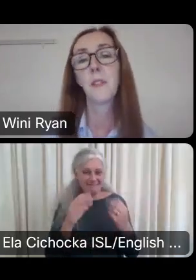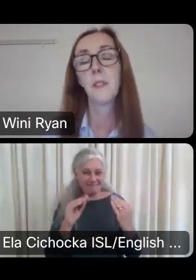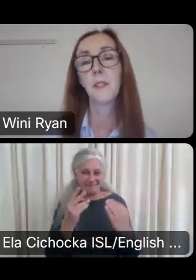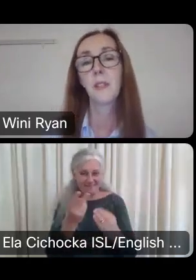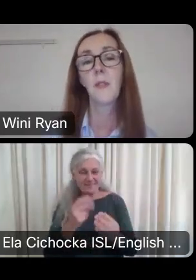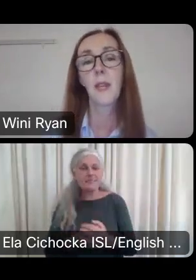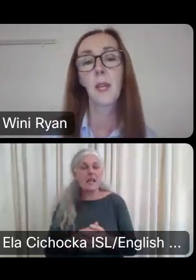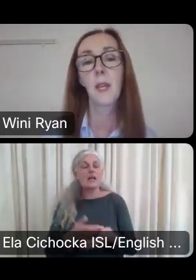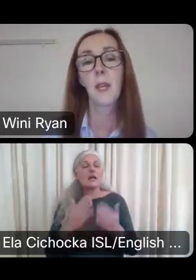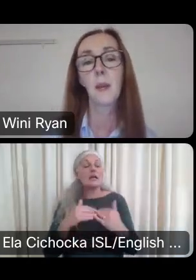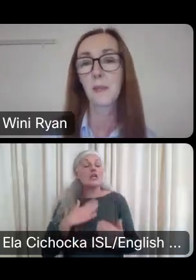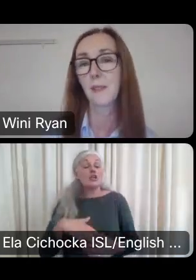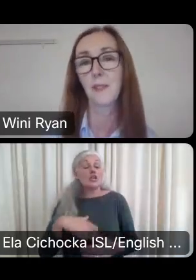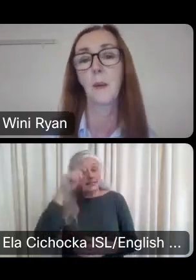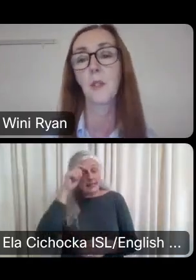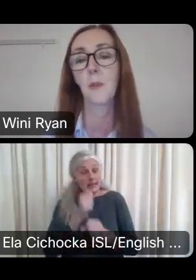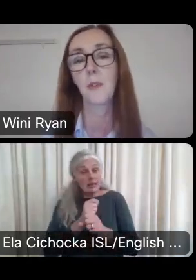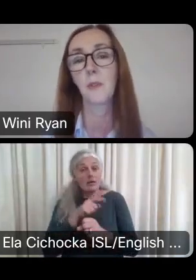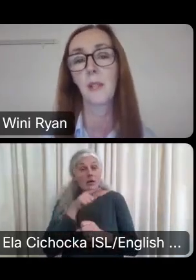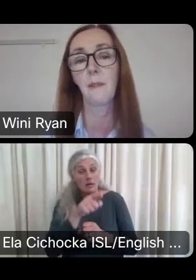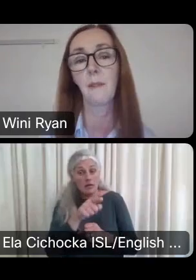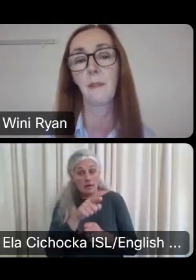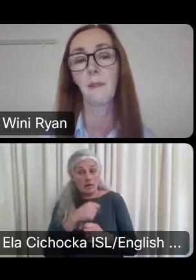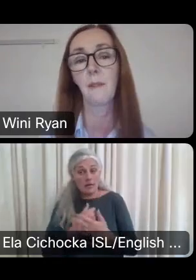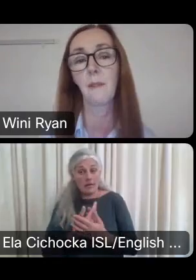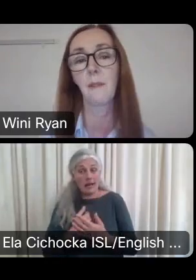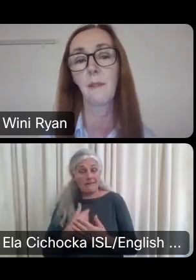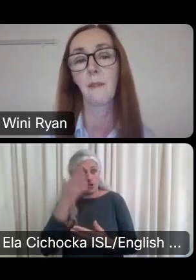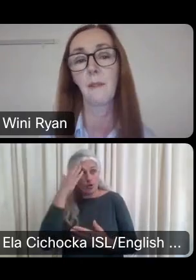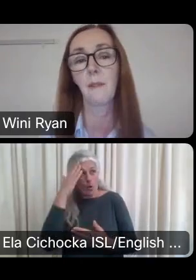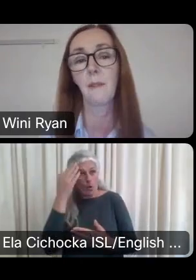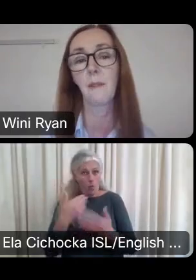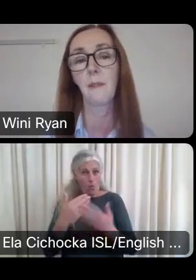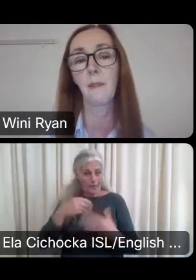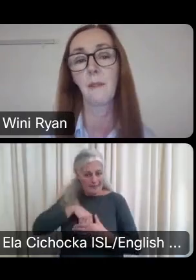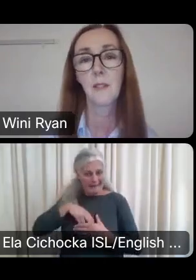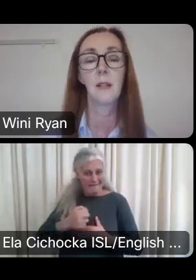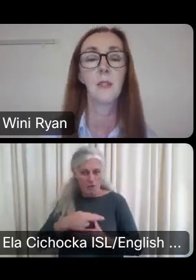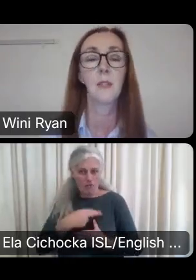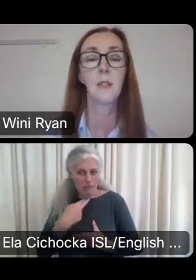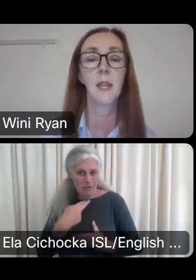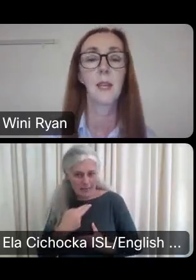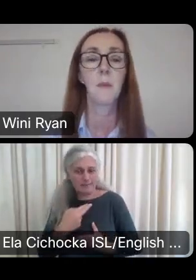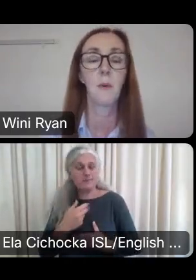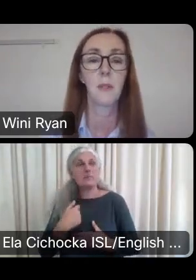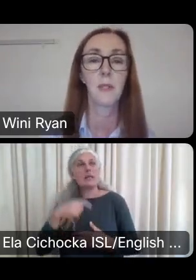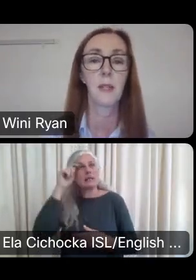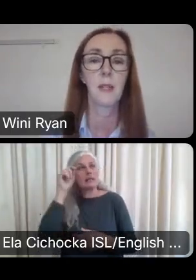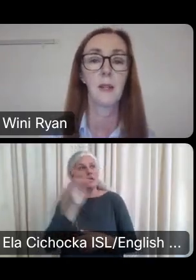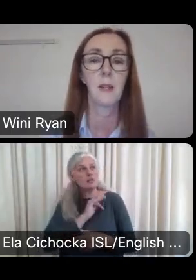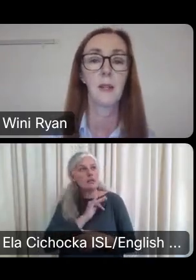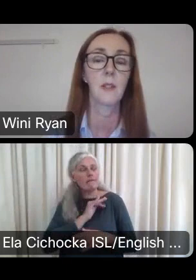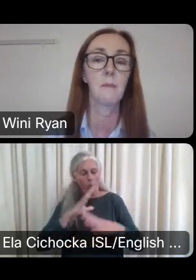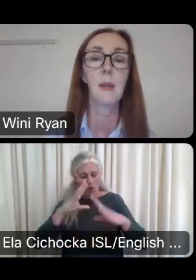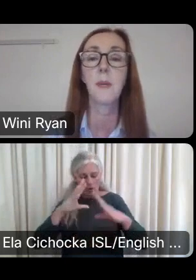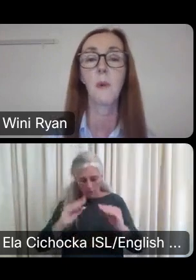So just to think about, that's a whistle-stop tour through self-awareness. Just for yourselves to take a moment and